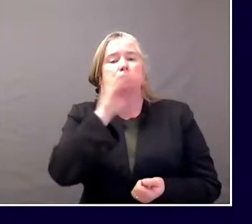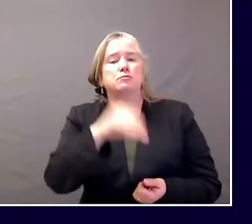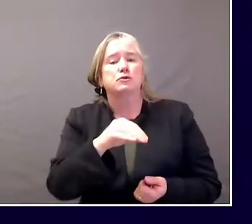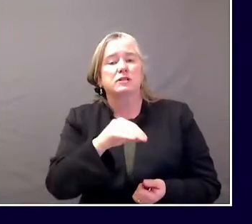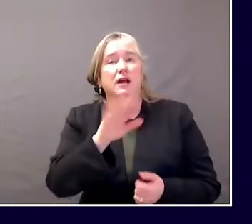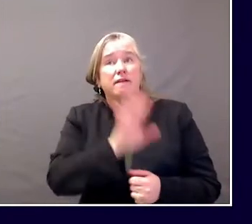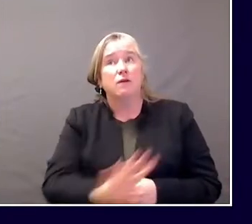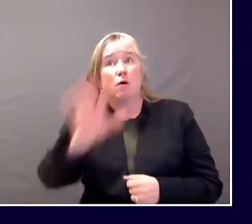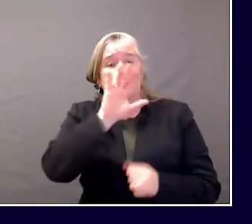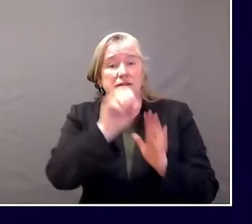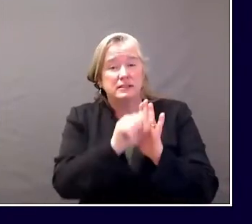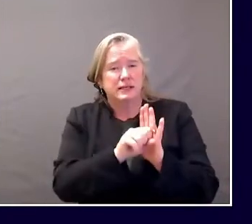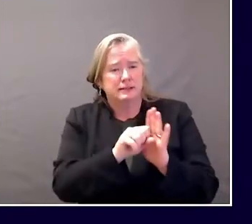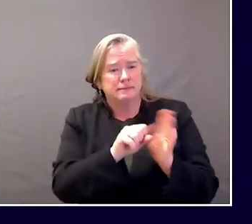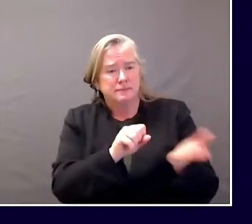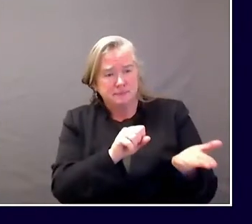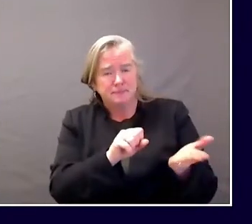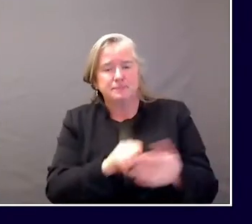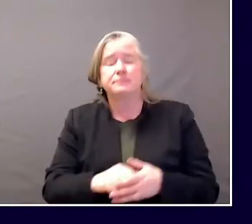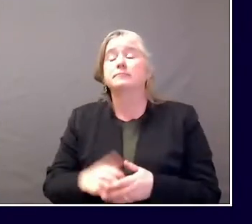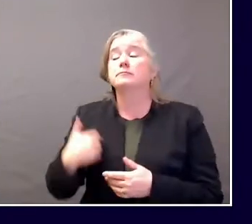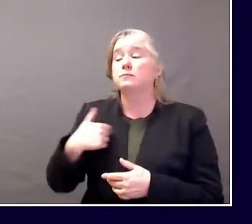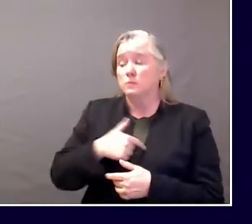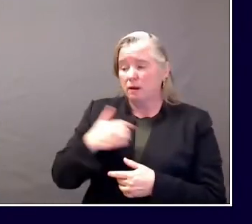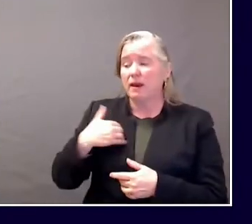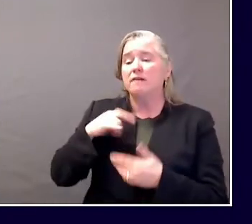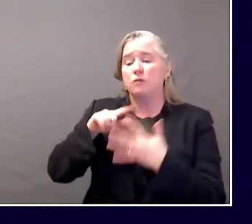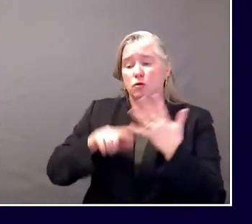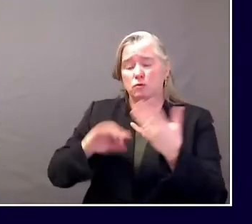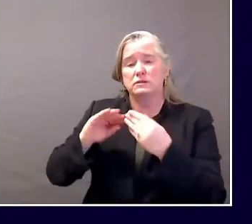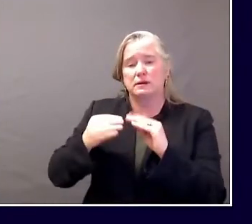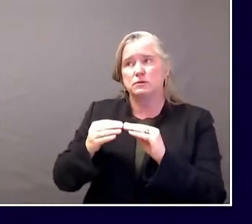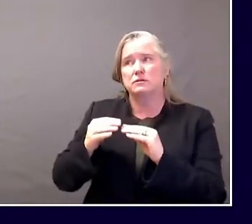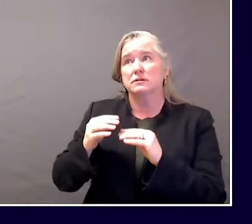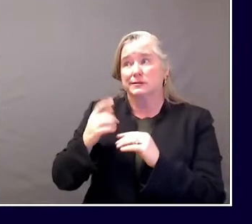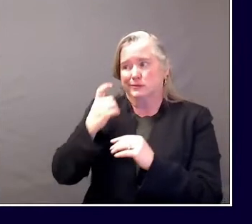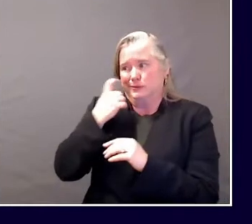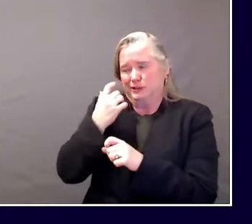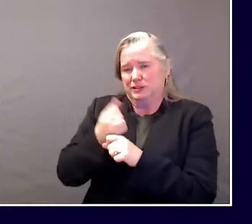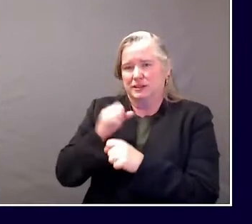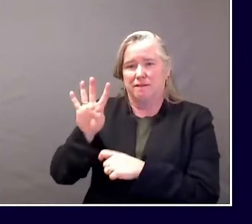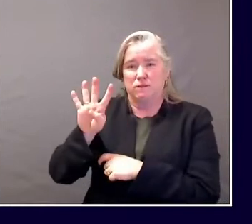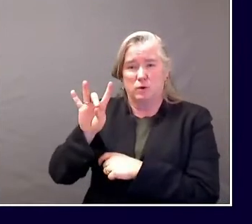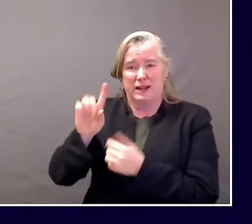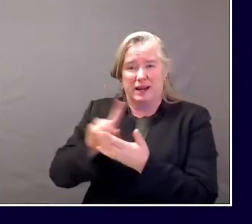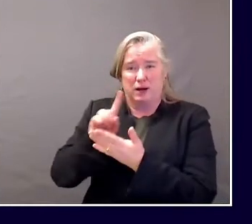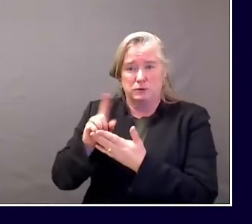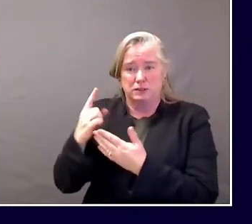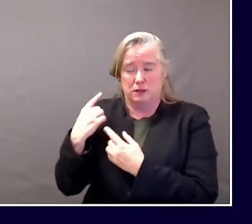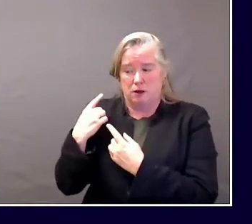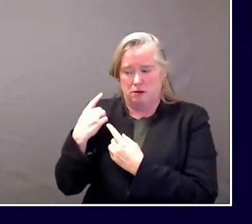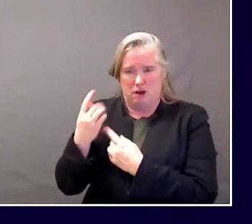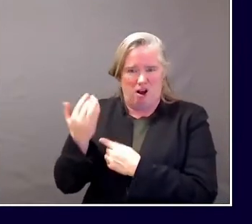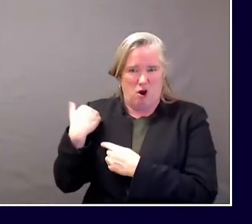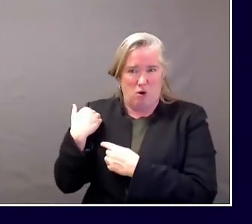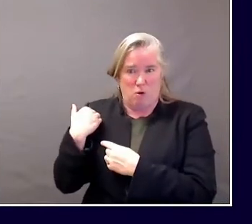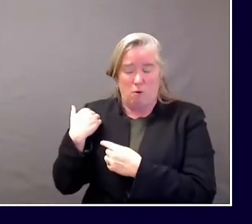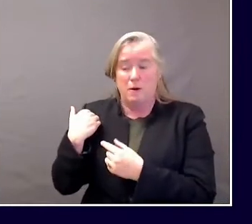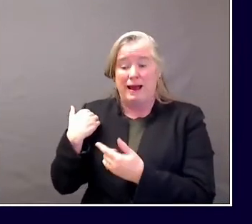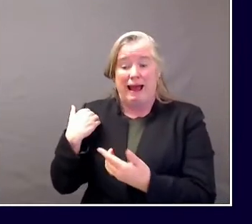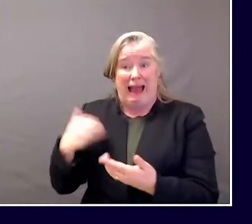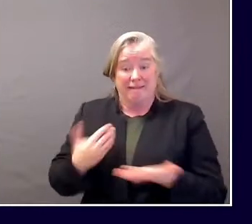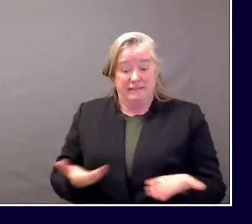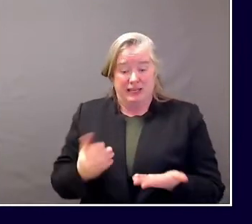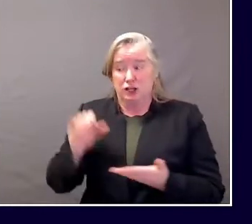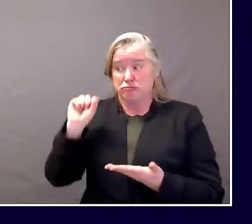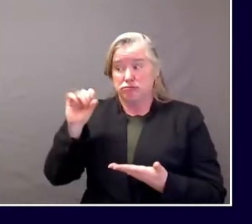progress? We do have those data as of about 48 hours ago, Patty. I do not have them at my fingertips,